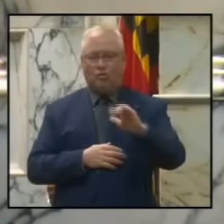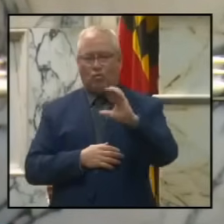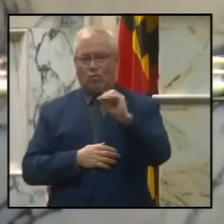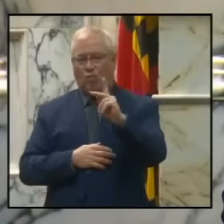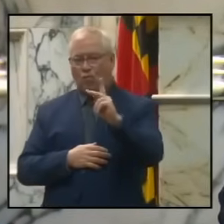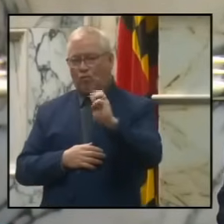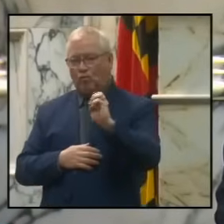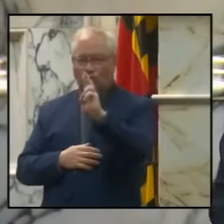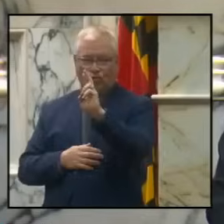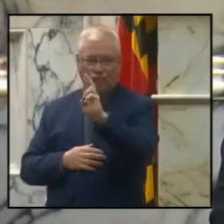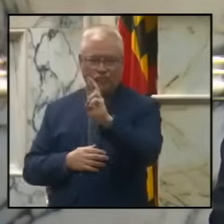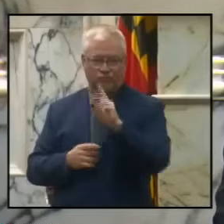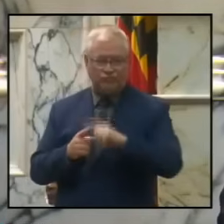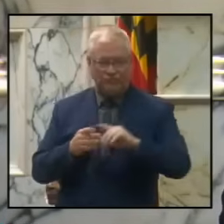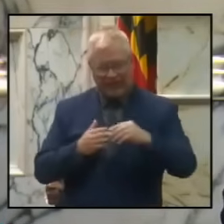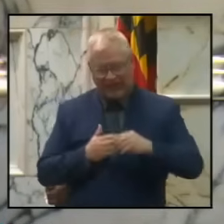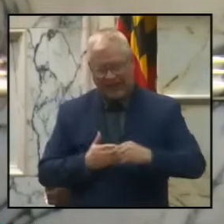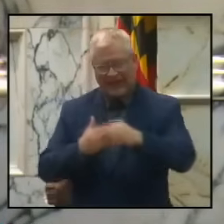of Commerce.